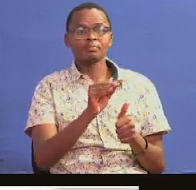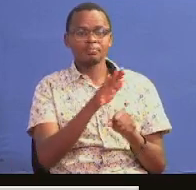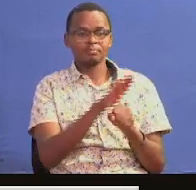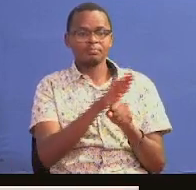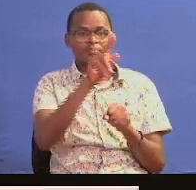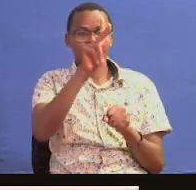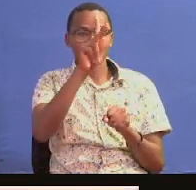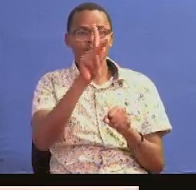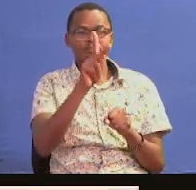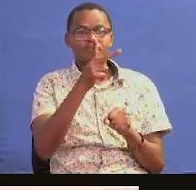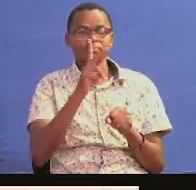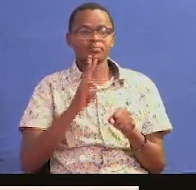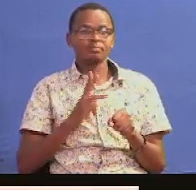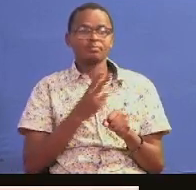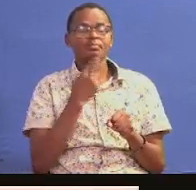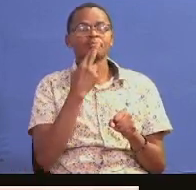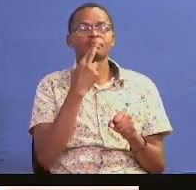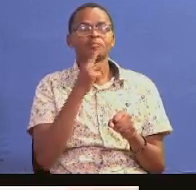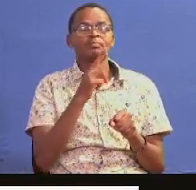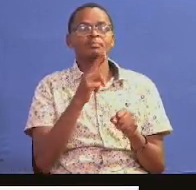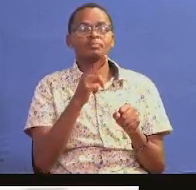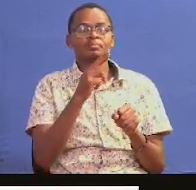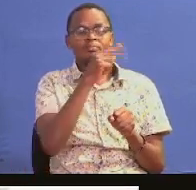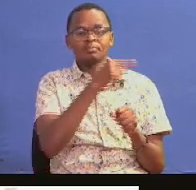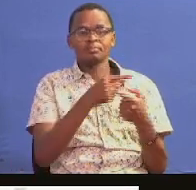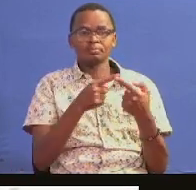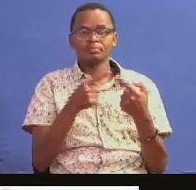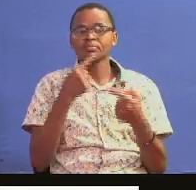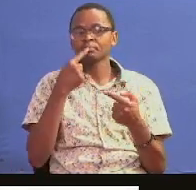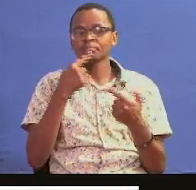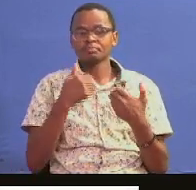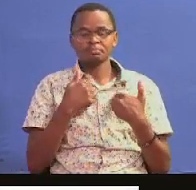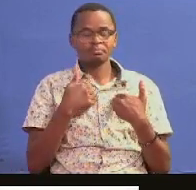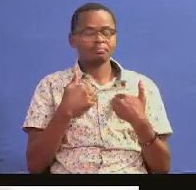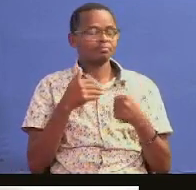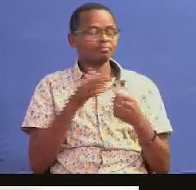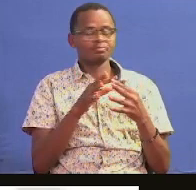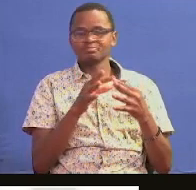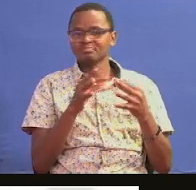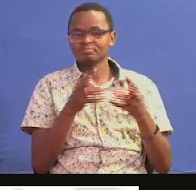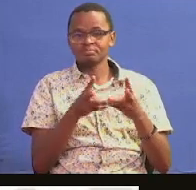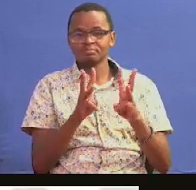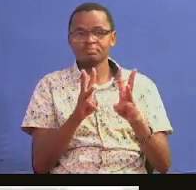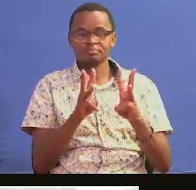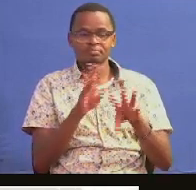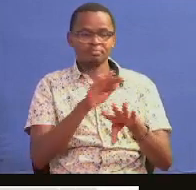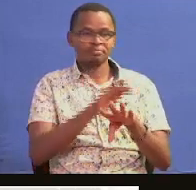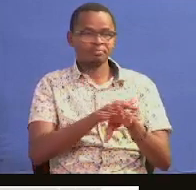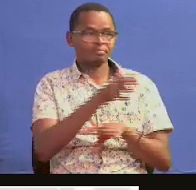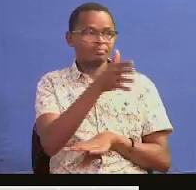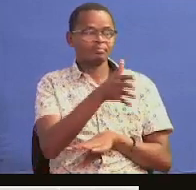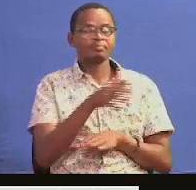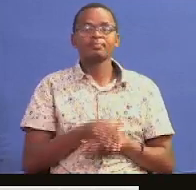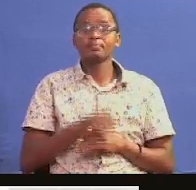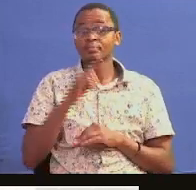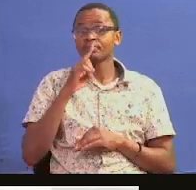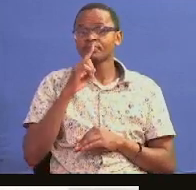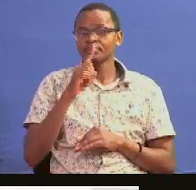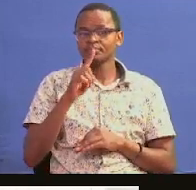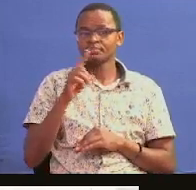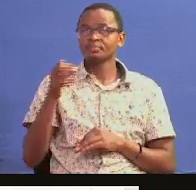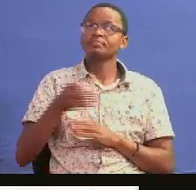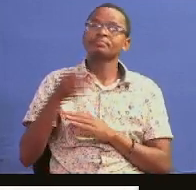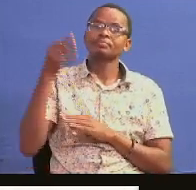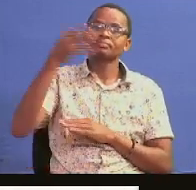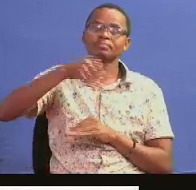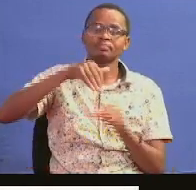context, and especially Kenya, we are very well qualified, but I can tell you we have a long way to go before we get there. So